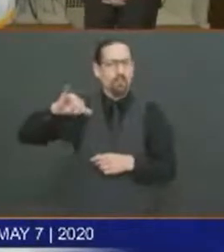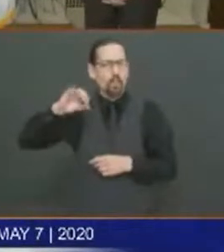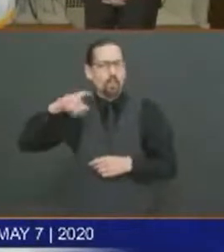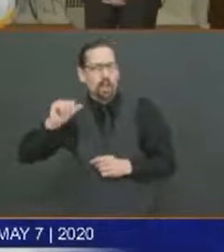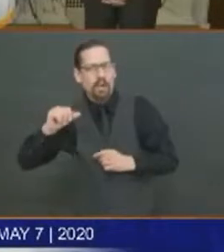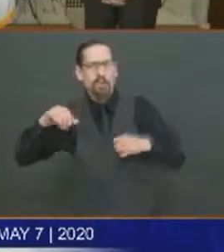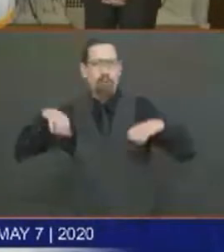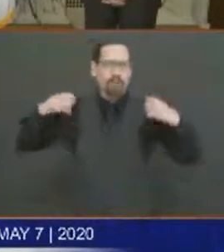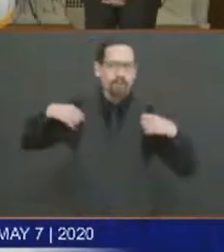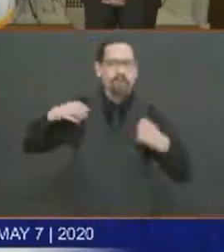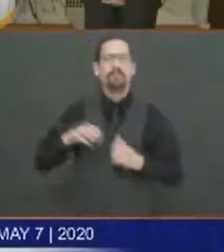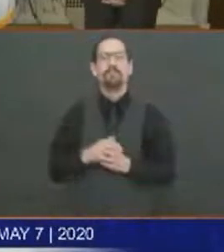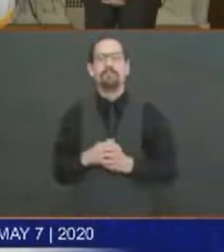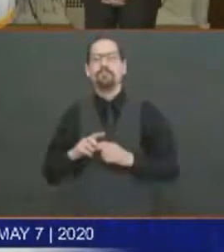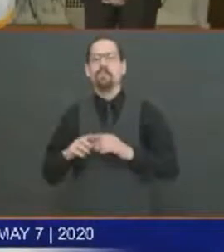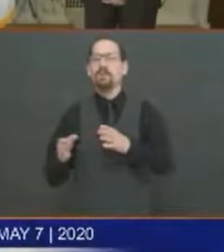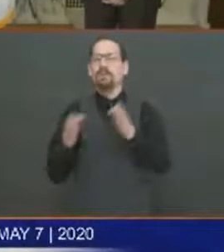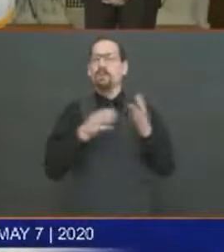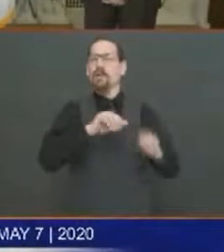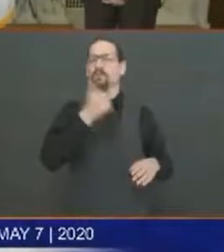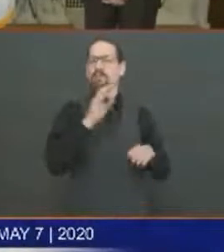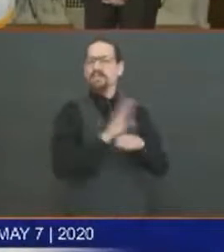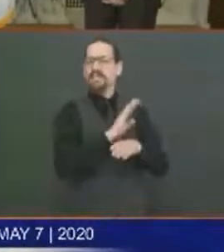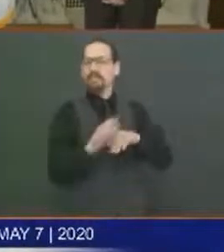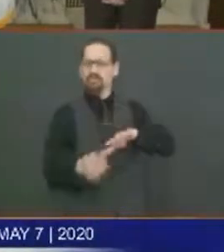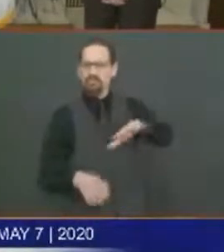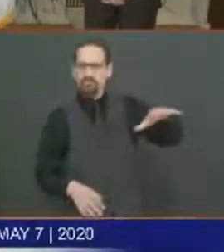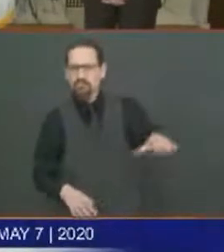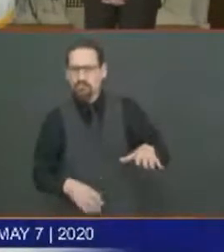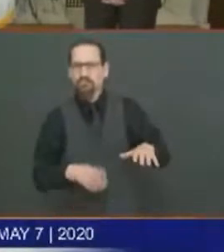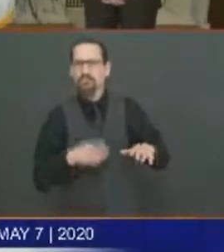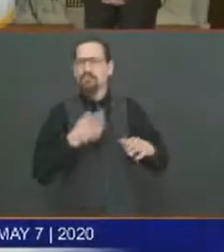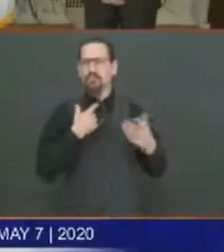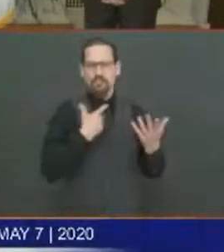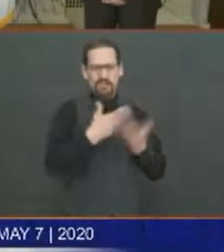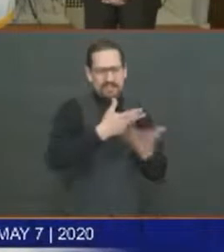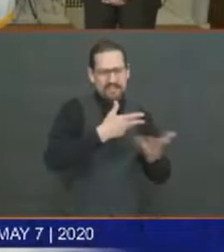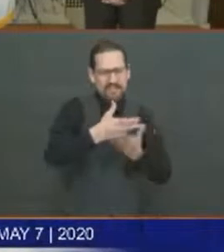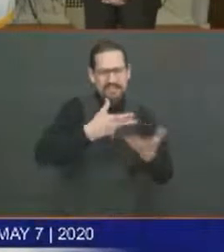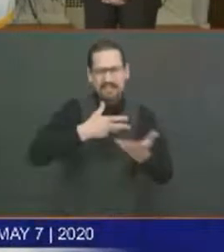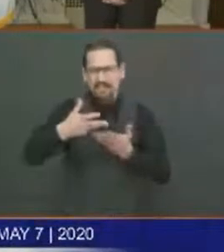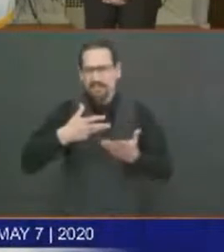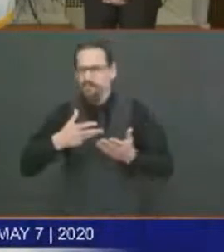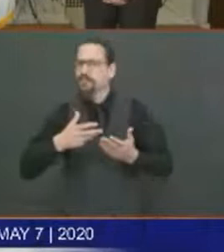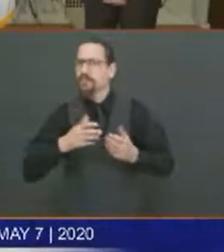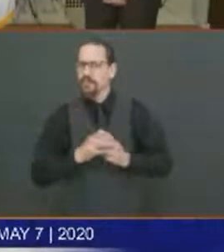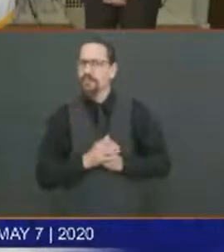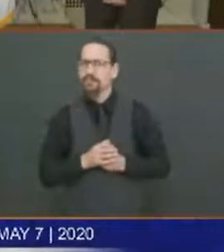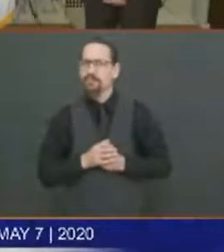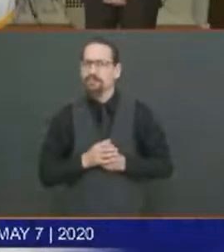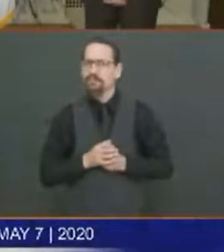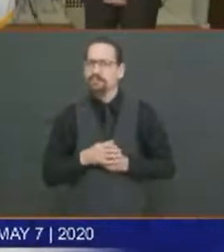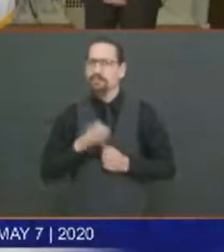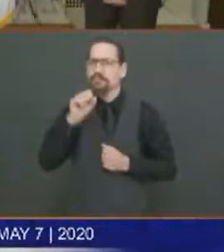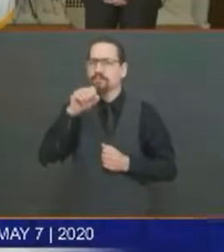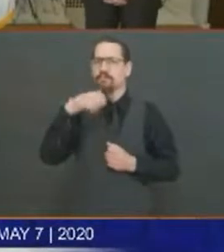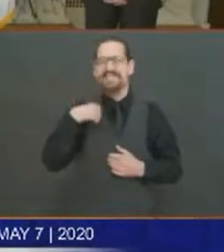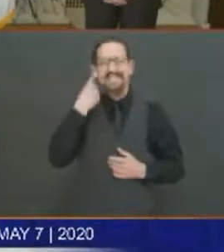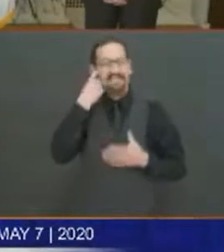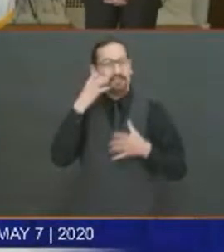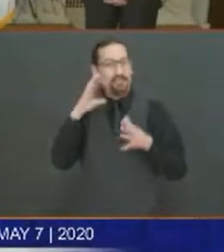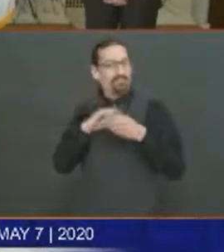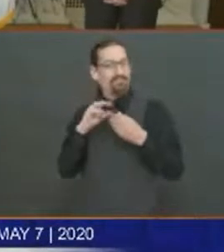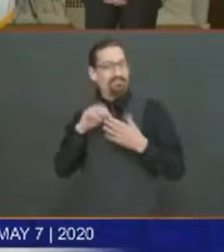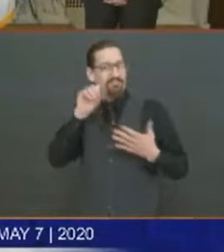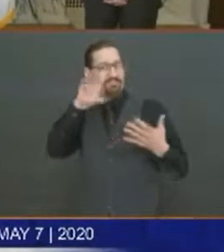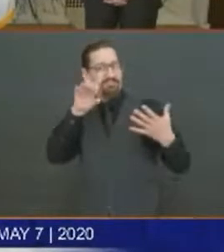own those sorts of studios. So as I said 10 minutes ago, we're going to continue to have updated